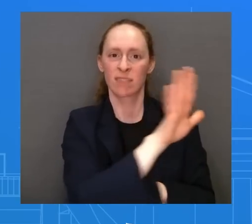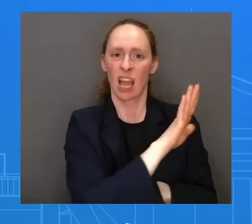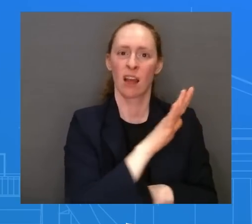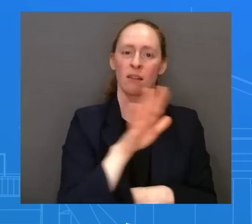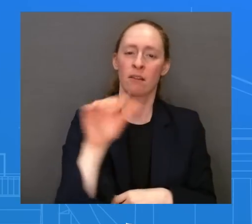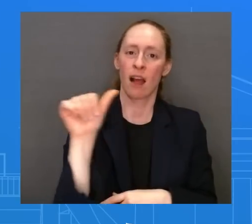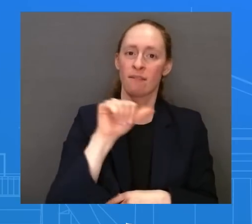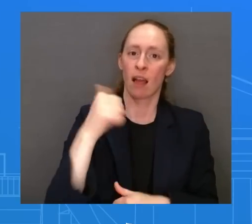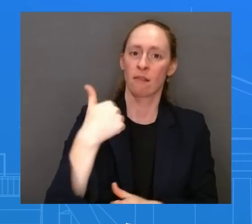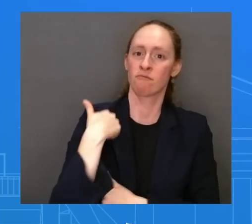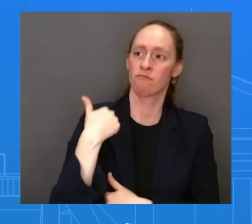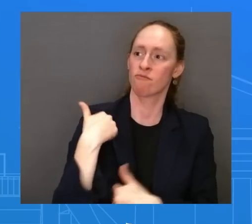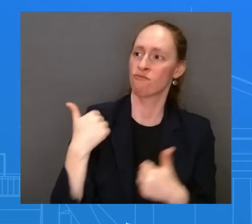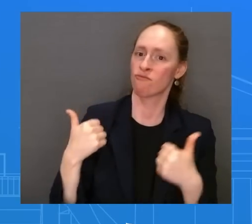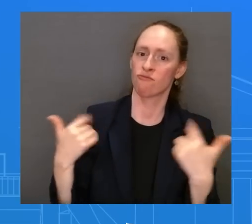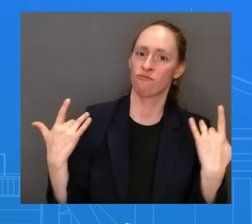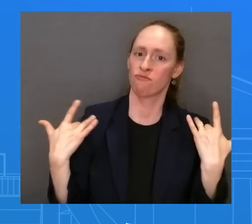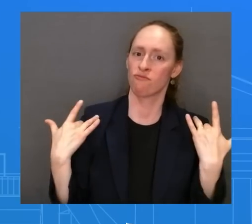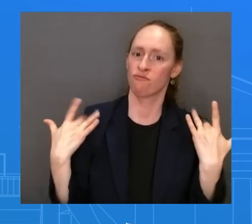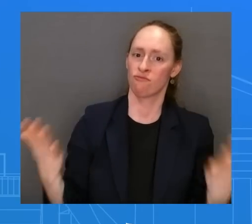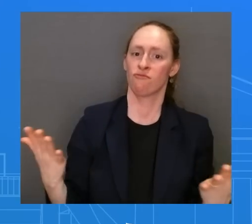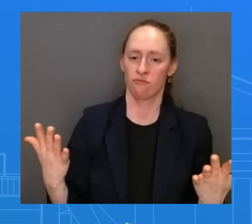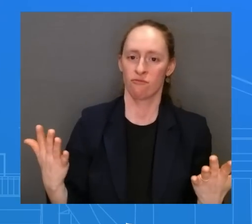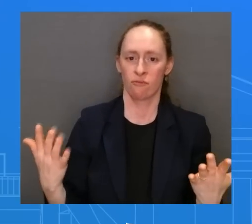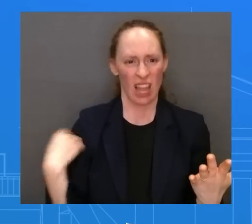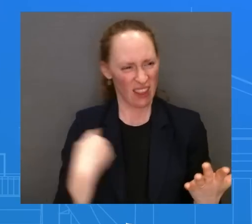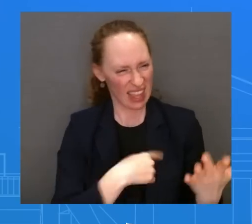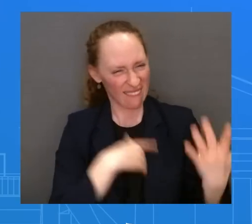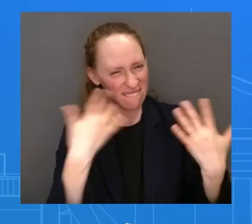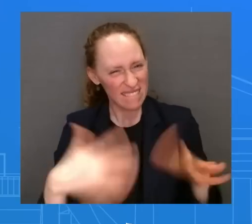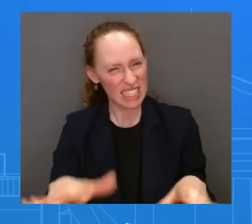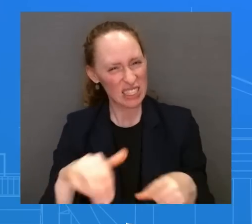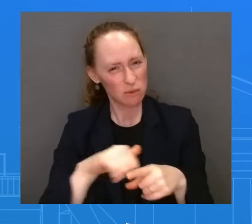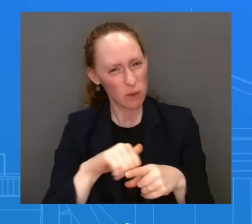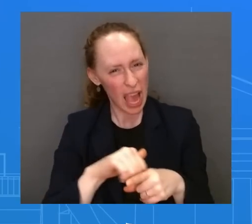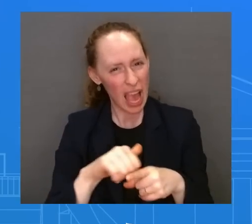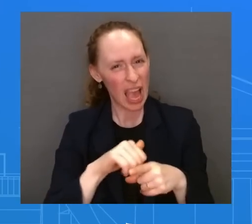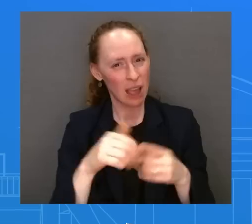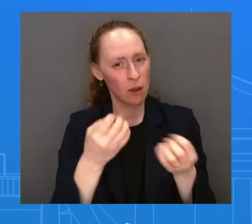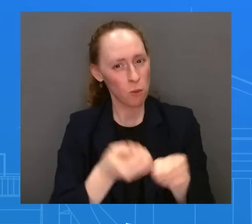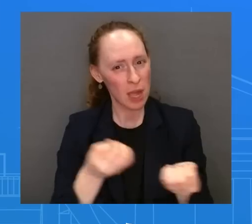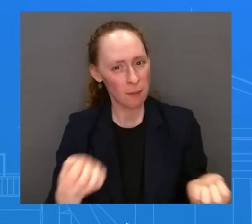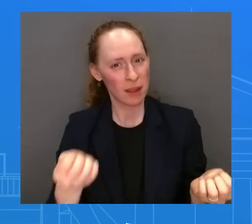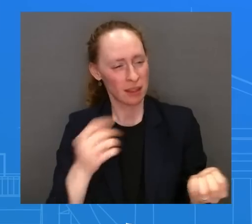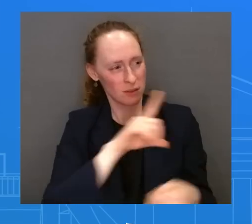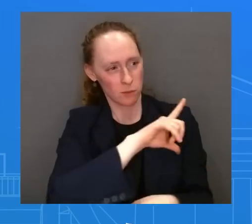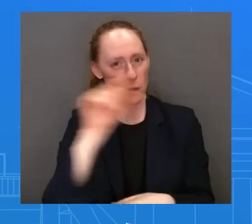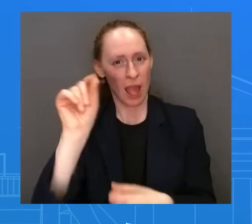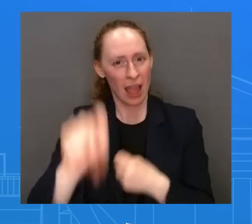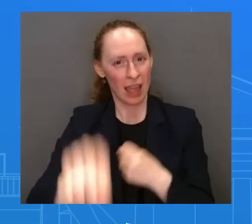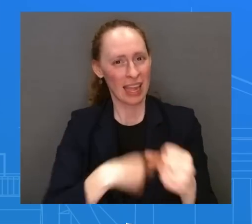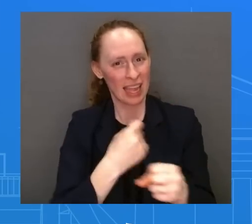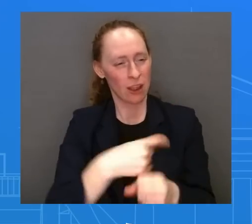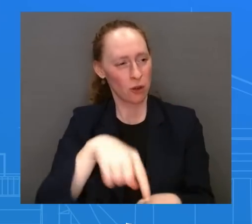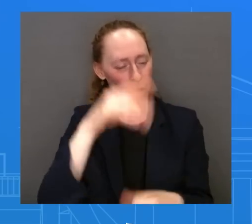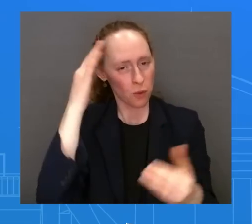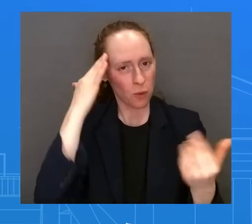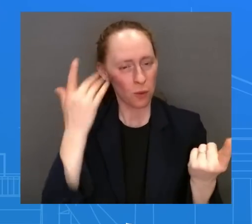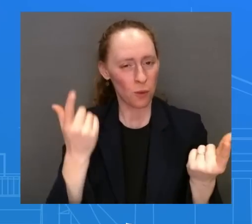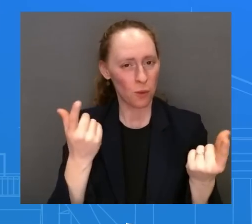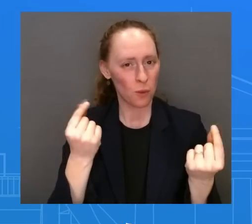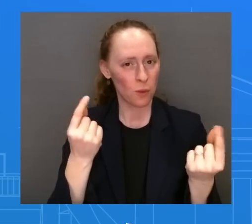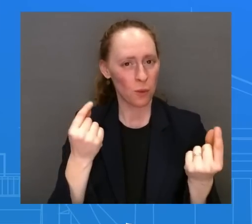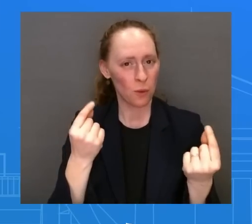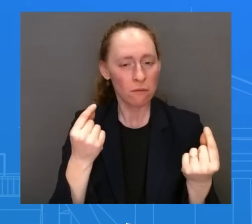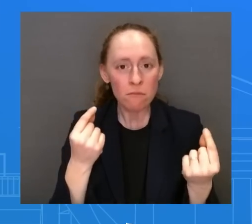years trained and equipped them um uh I don't think we have fully appreciated the degree of corruption that was in the officer ranks uh